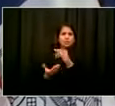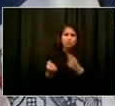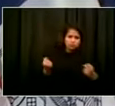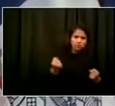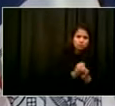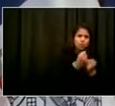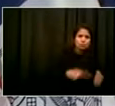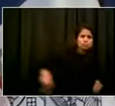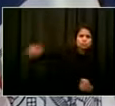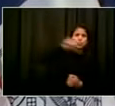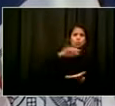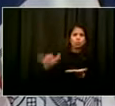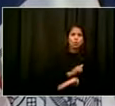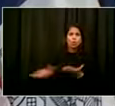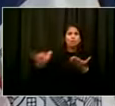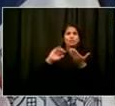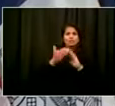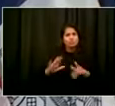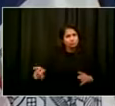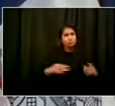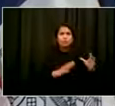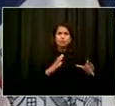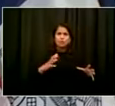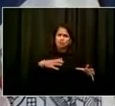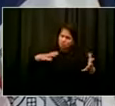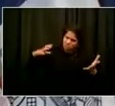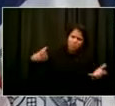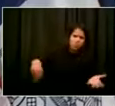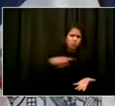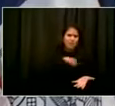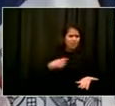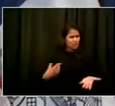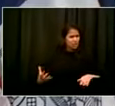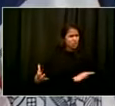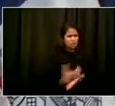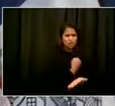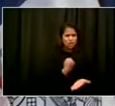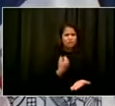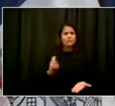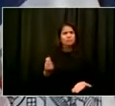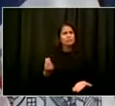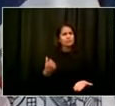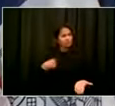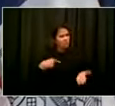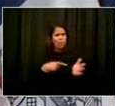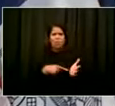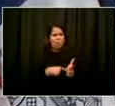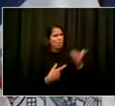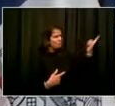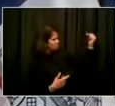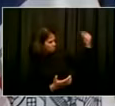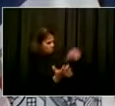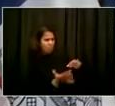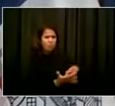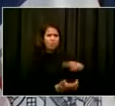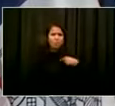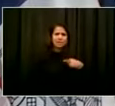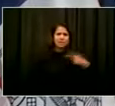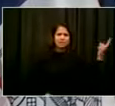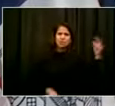these next weeks ahead are crucial to make sure that what happens from this point on is fair. And that's why we're going to be